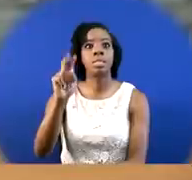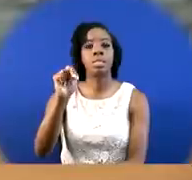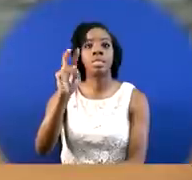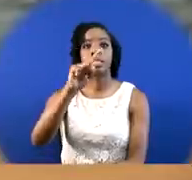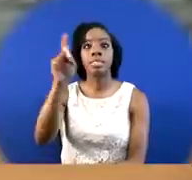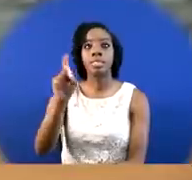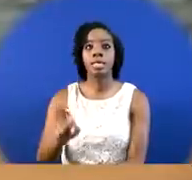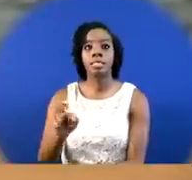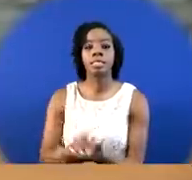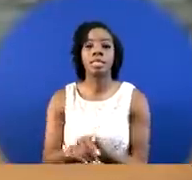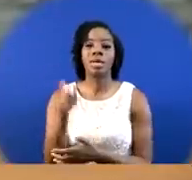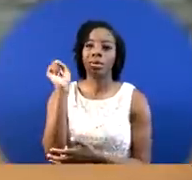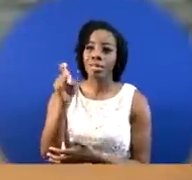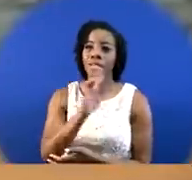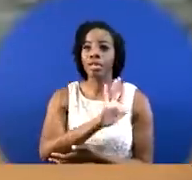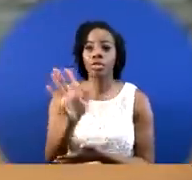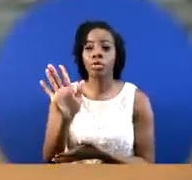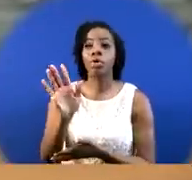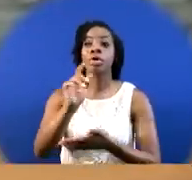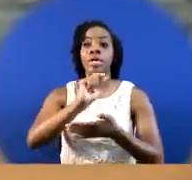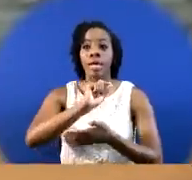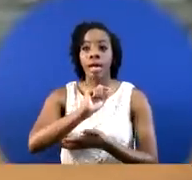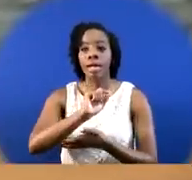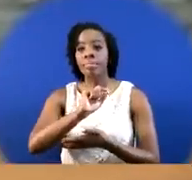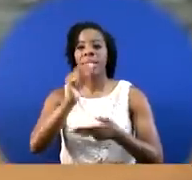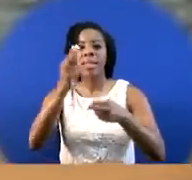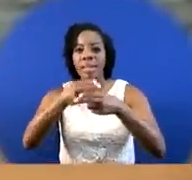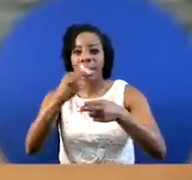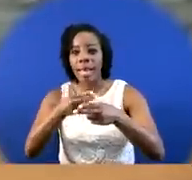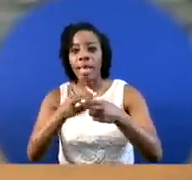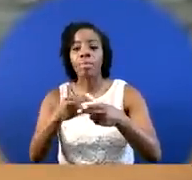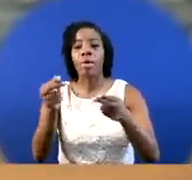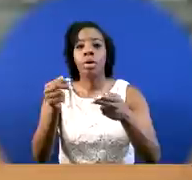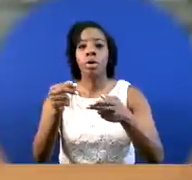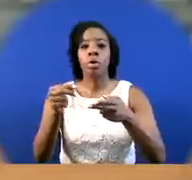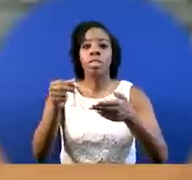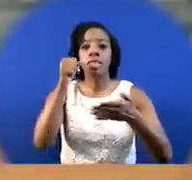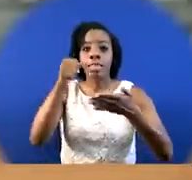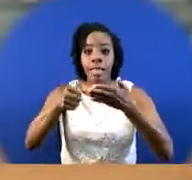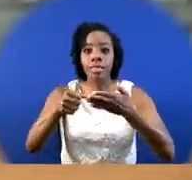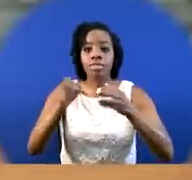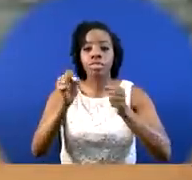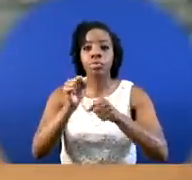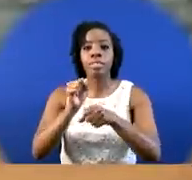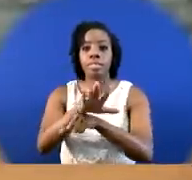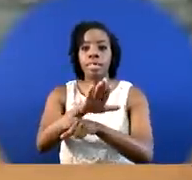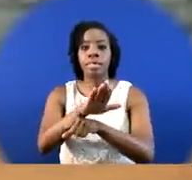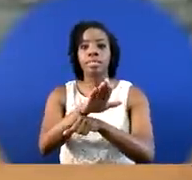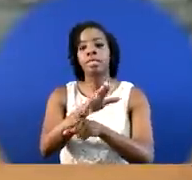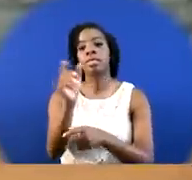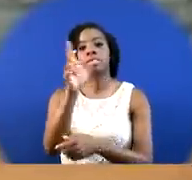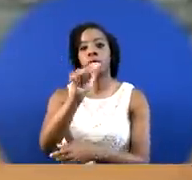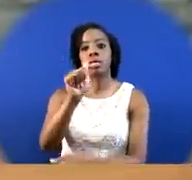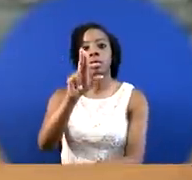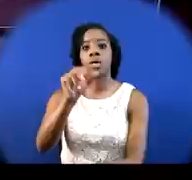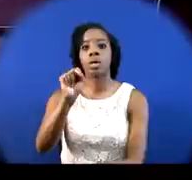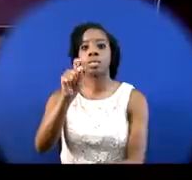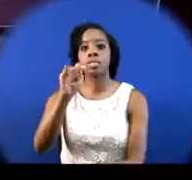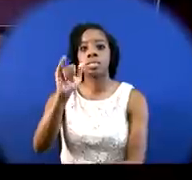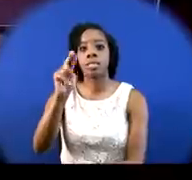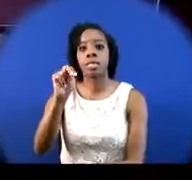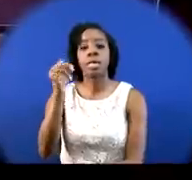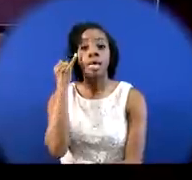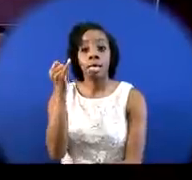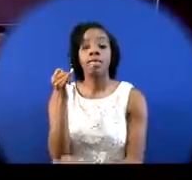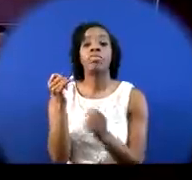justice ministry needs your signature on these letters that we send, take to Austin on Tuesday. So listen, if you are able, if